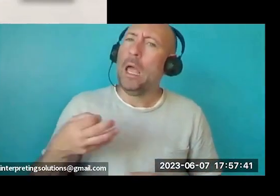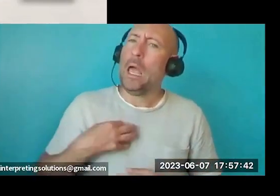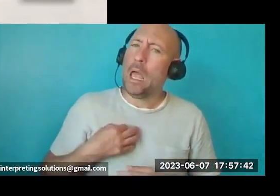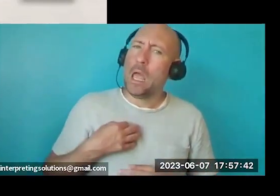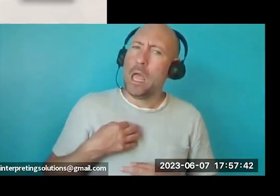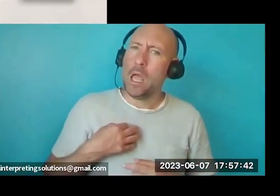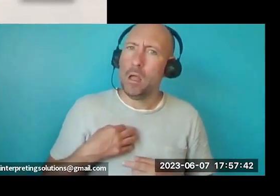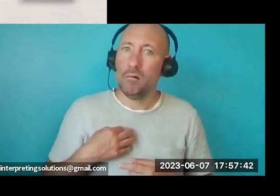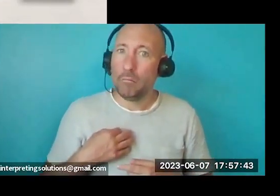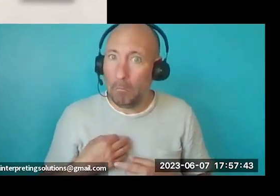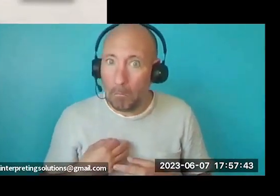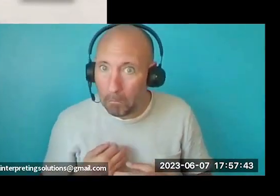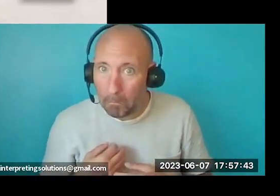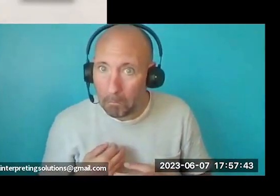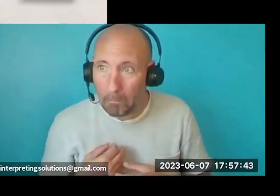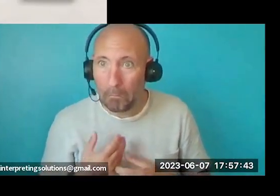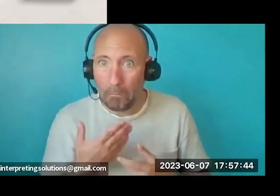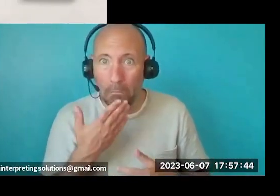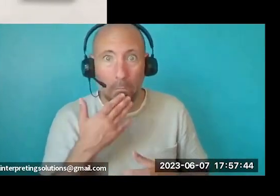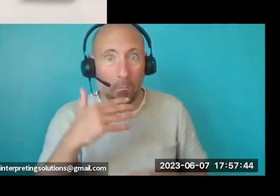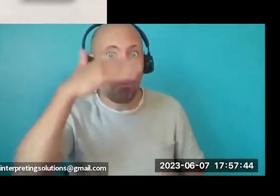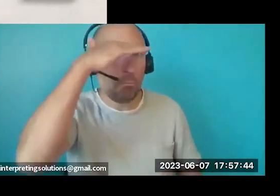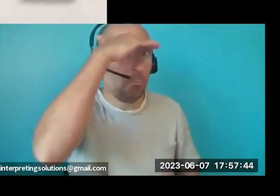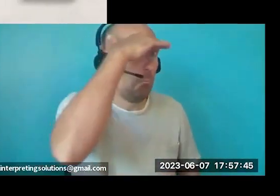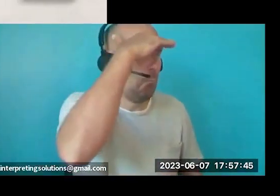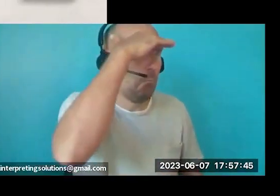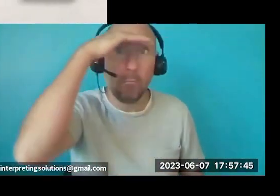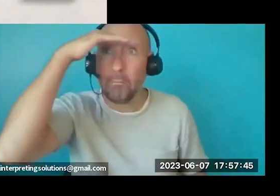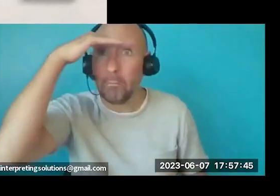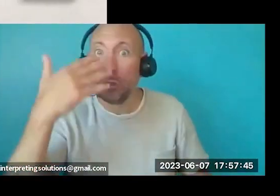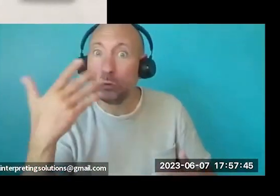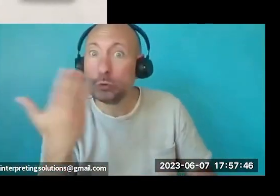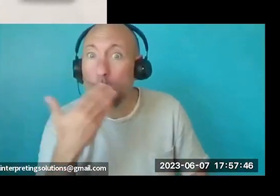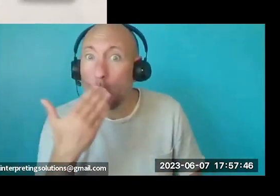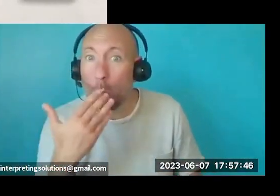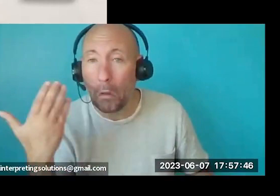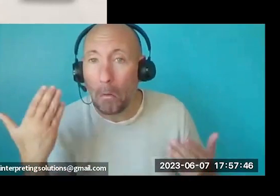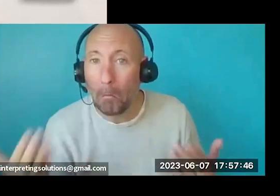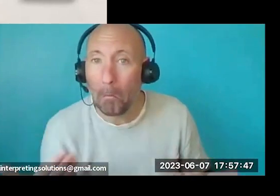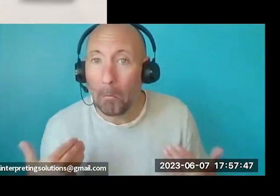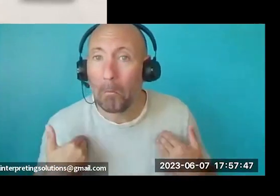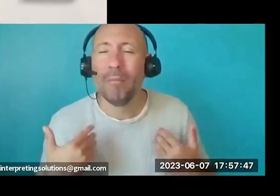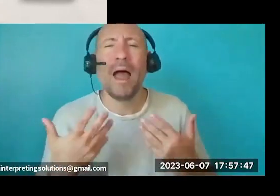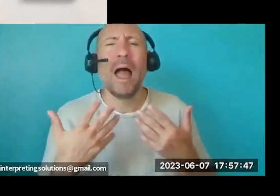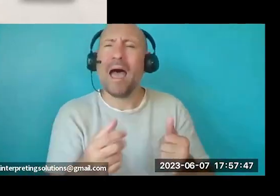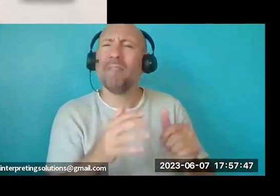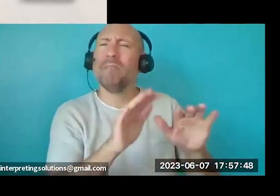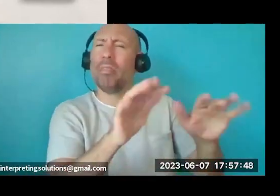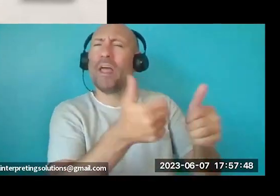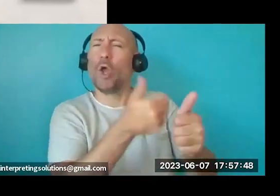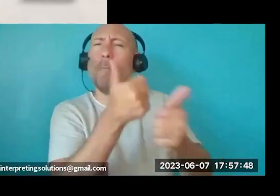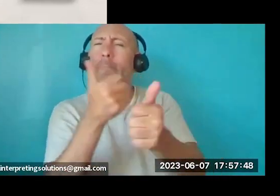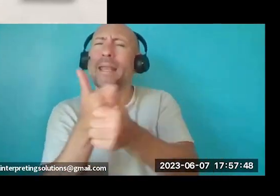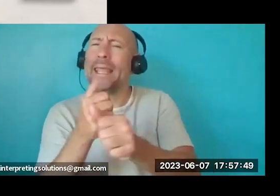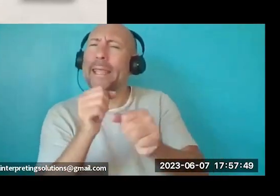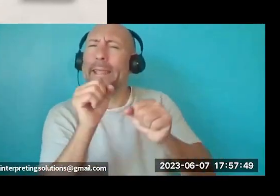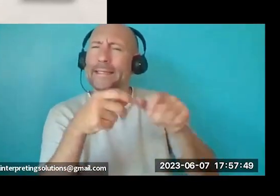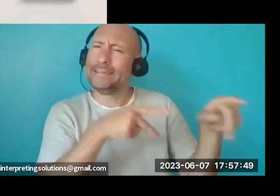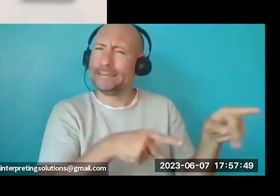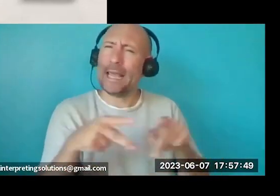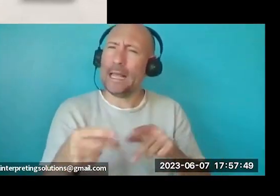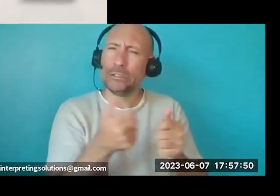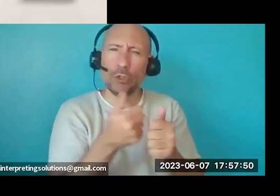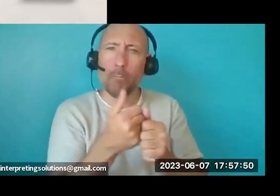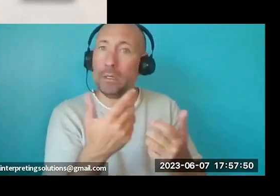I don't know if schools exist about, but there are a lot of companies, for example, that